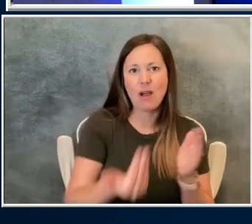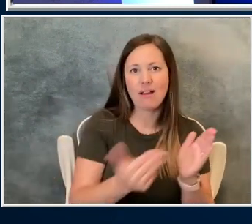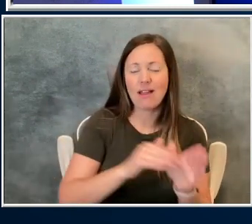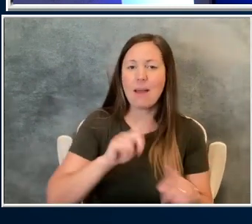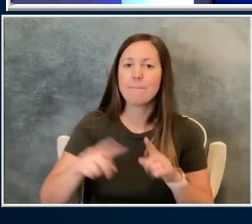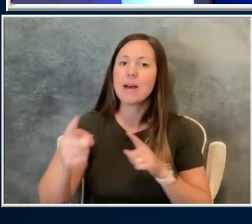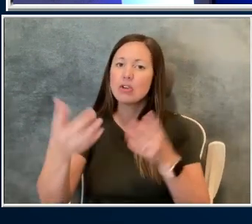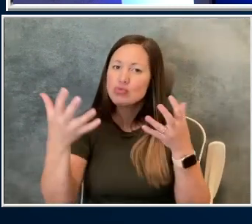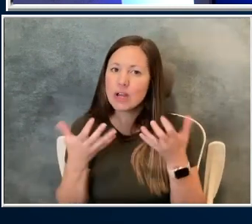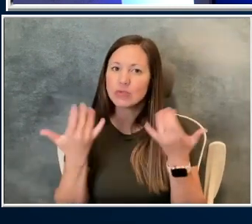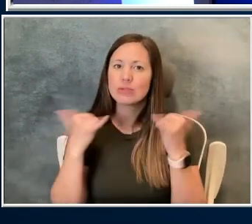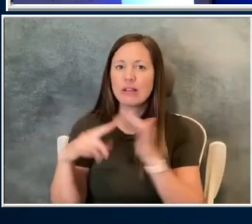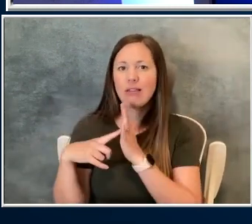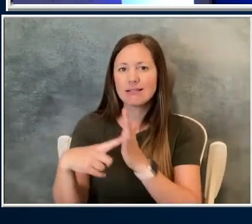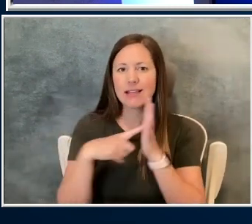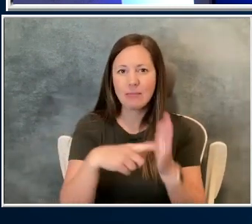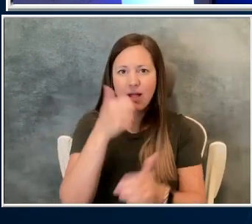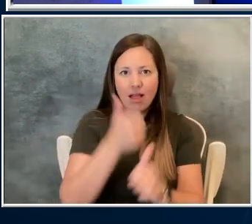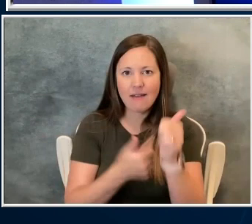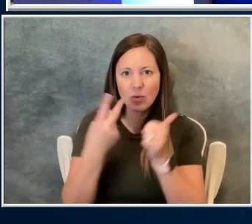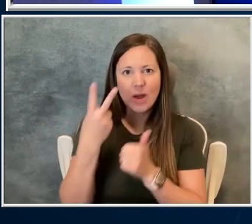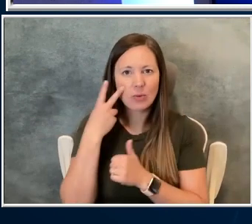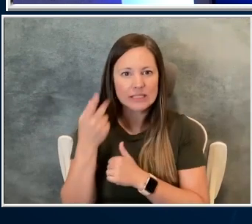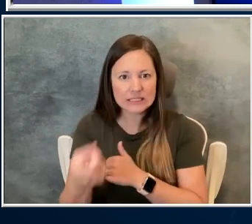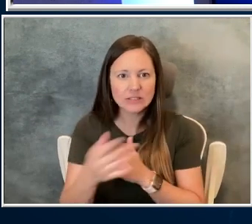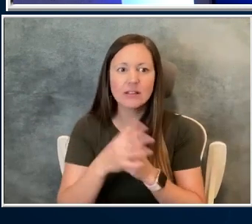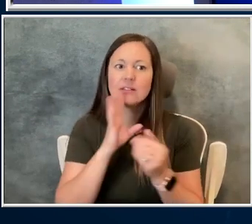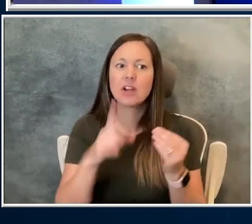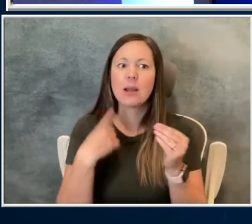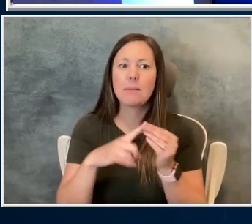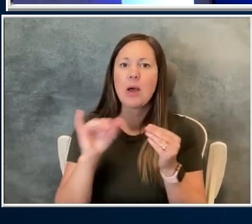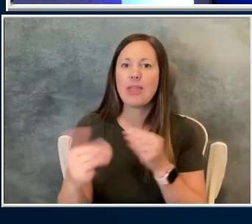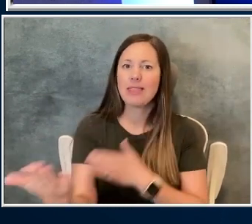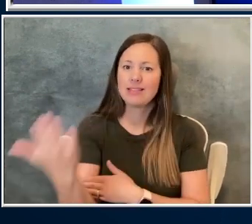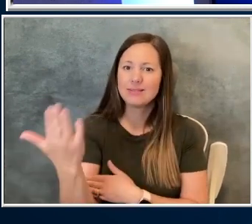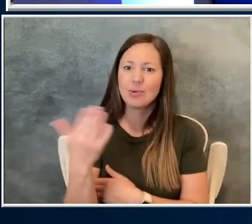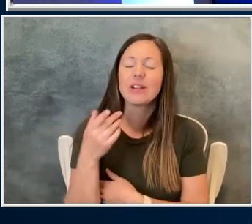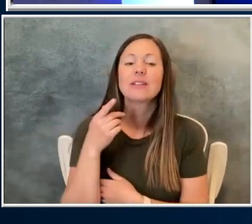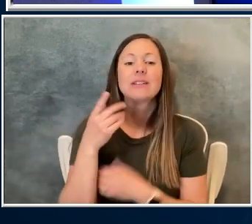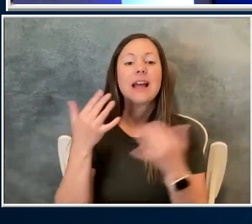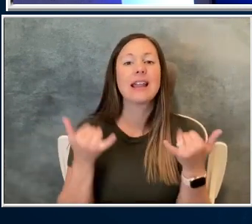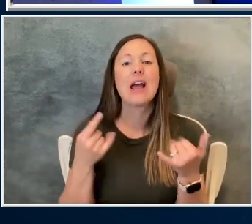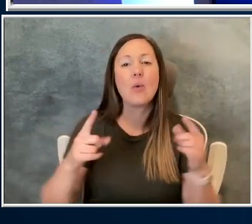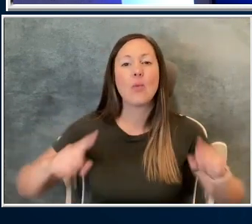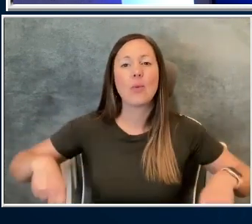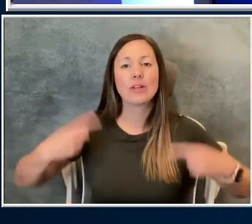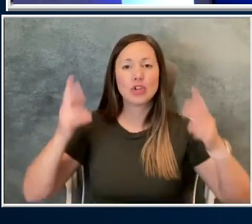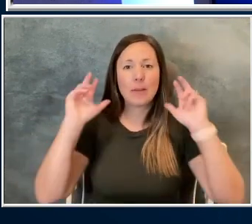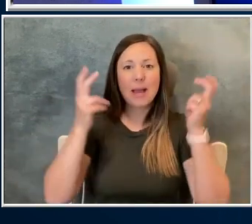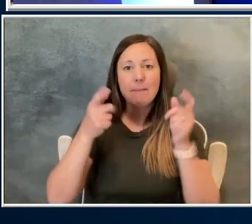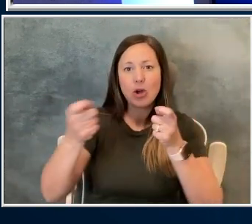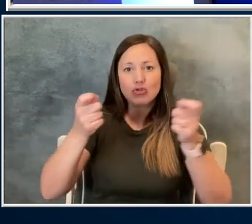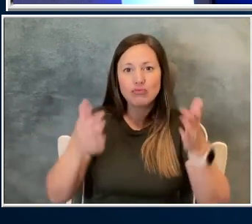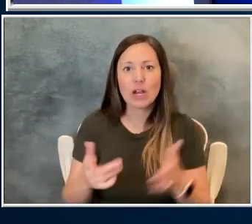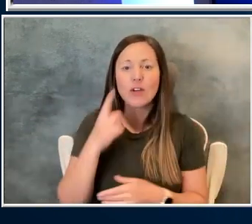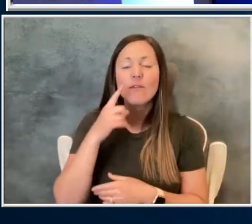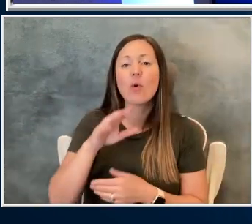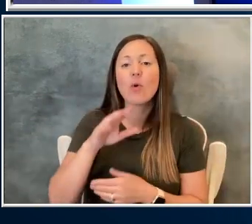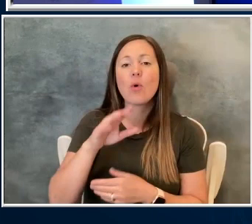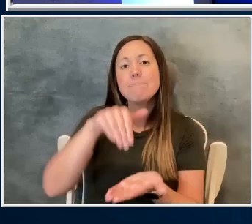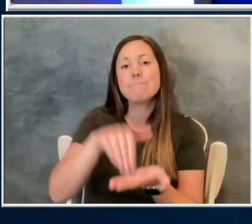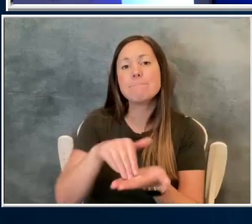those around you. We've been talking about that this morning, and you did that. You're now a wheelchair basketball director for Midwest Adaptive